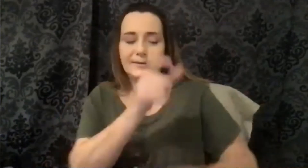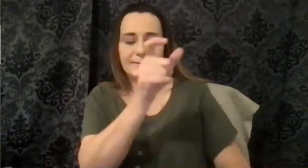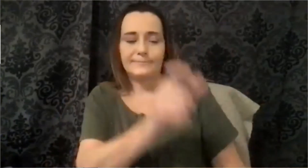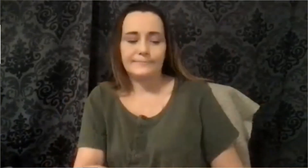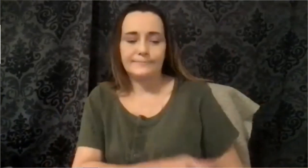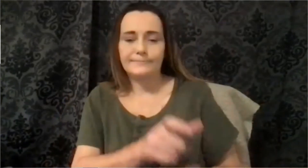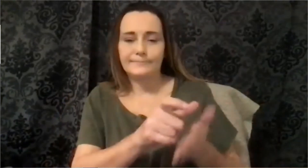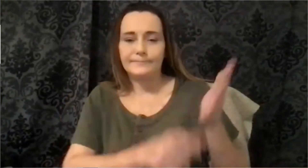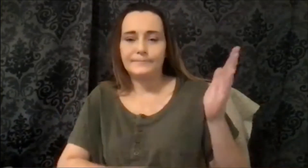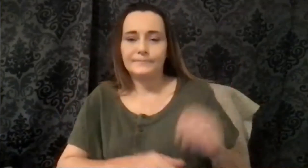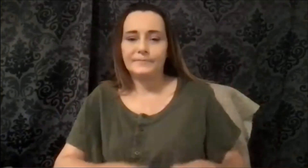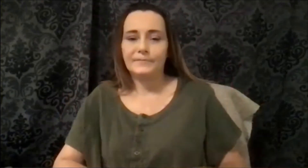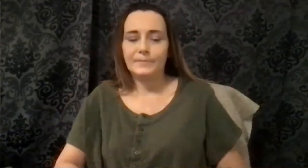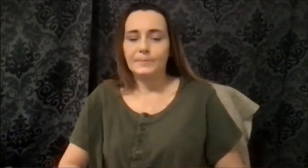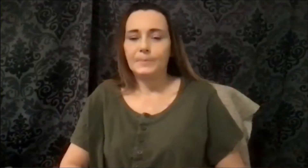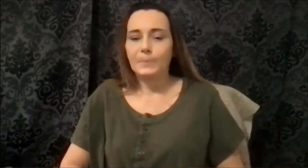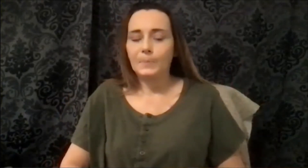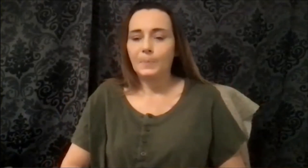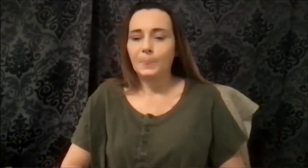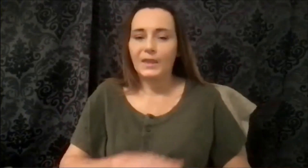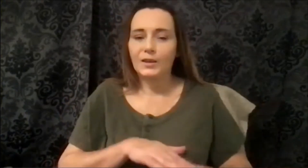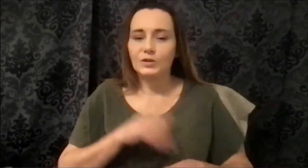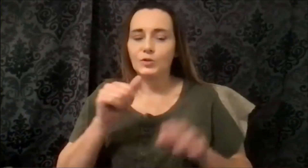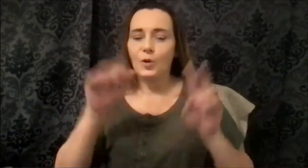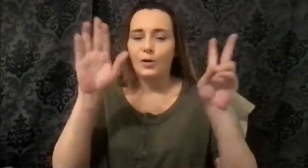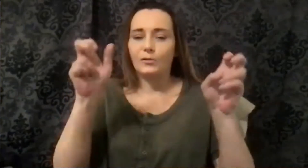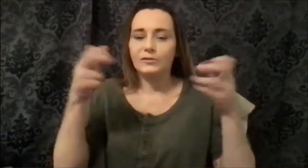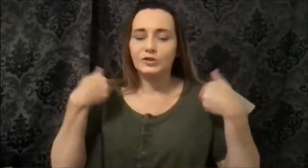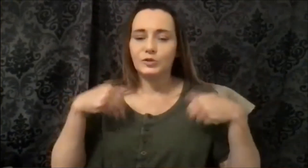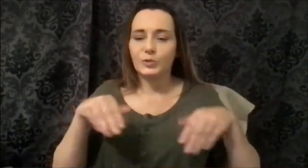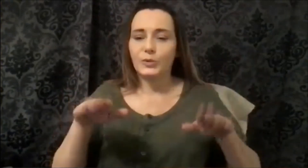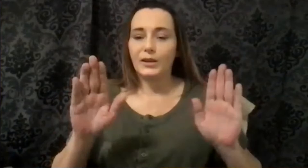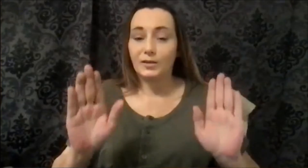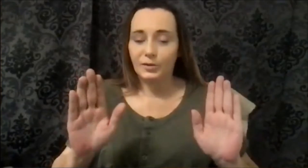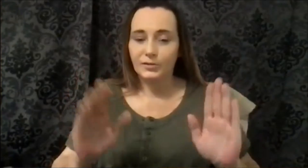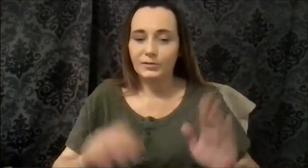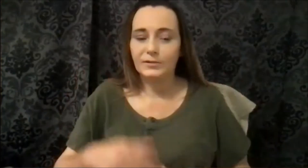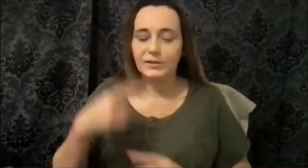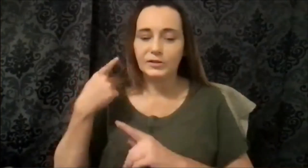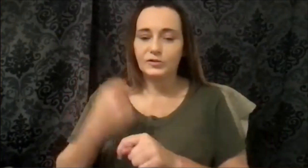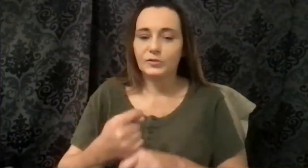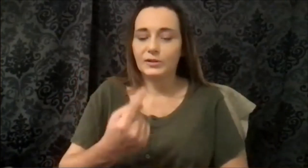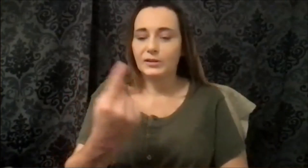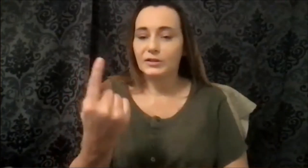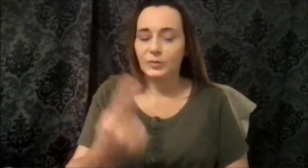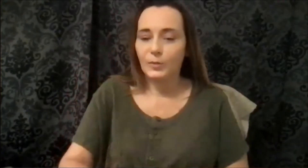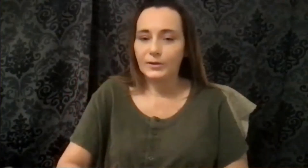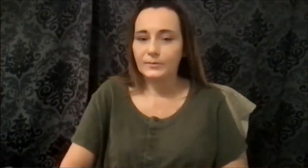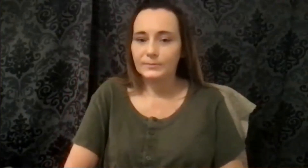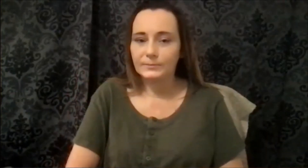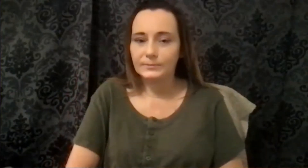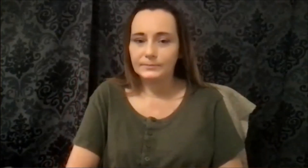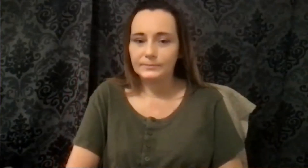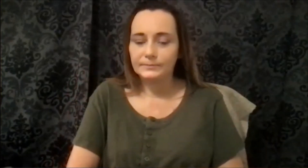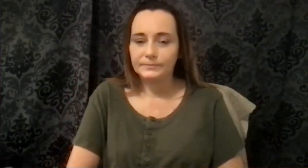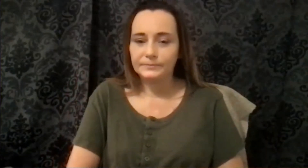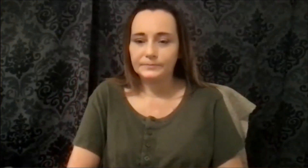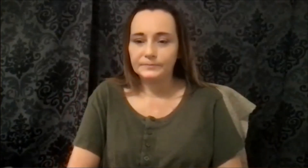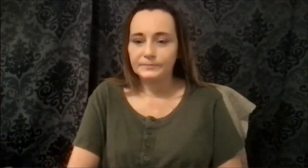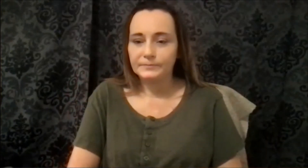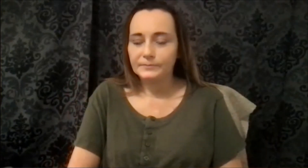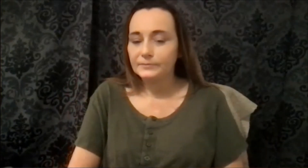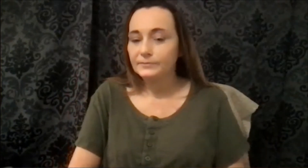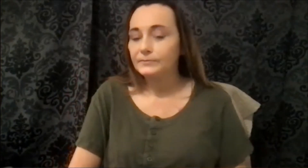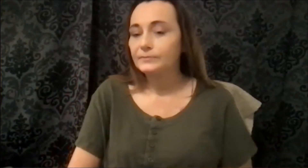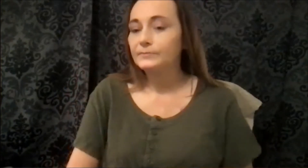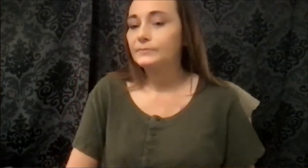calls Surrender, to be very short. Surrender and Tradition 1, 12th of February. As I continue